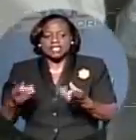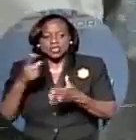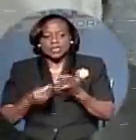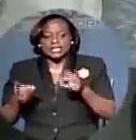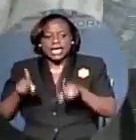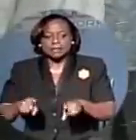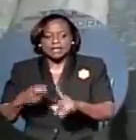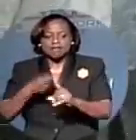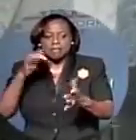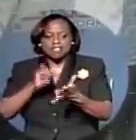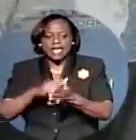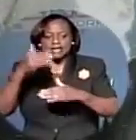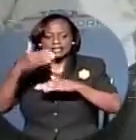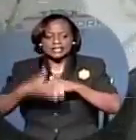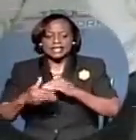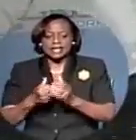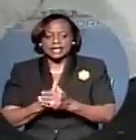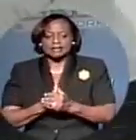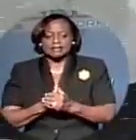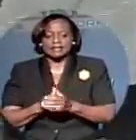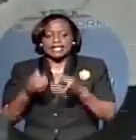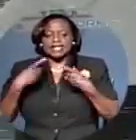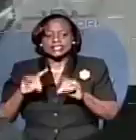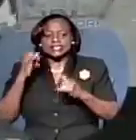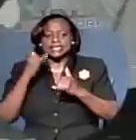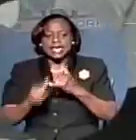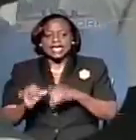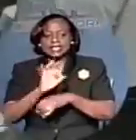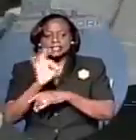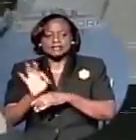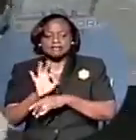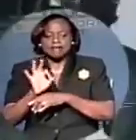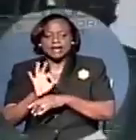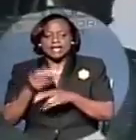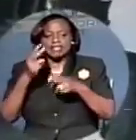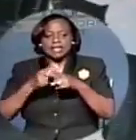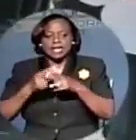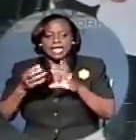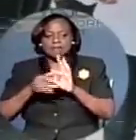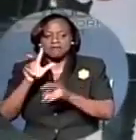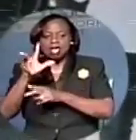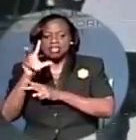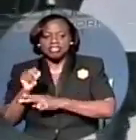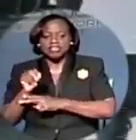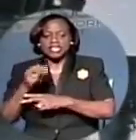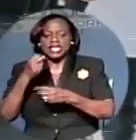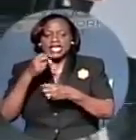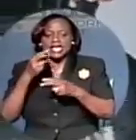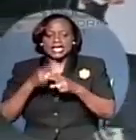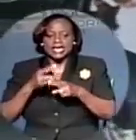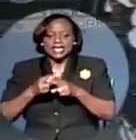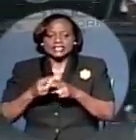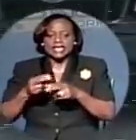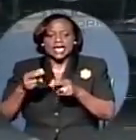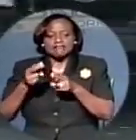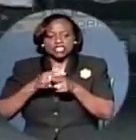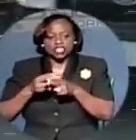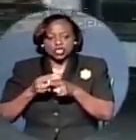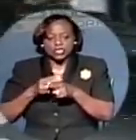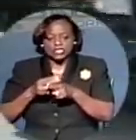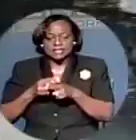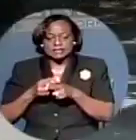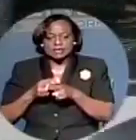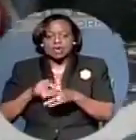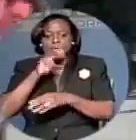side. Now, since last Friday, it appears that the list of 30 names has been shortened substantially. On Monday, we reported that